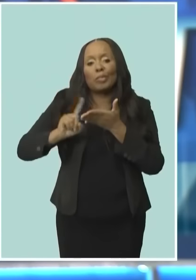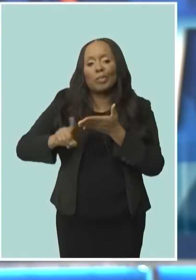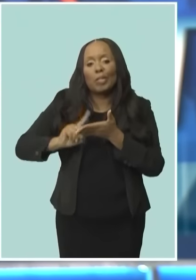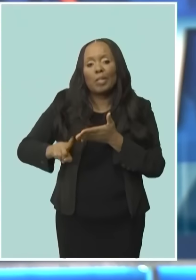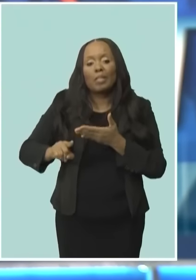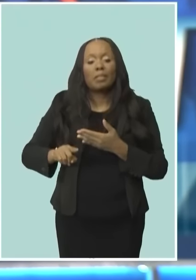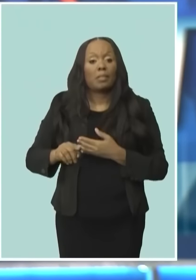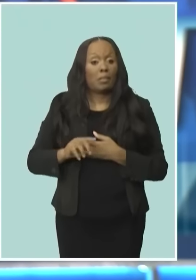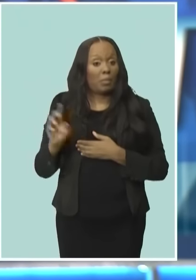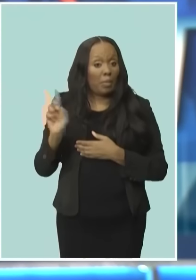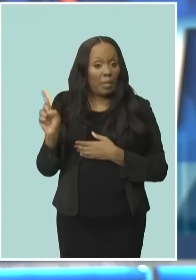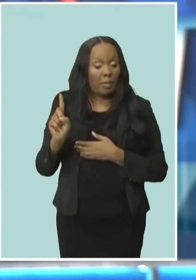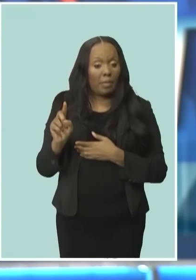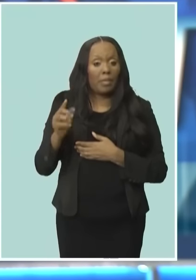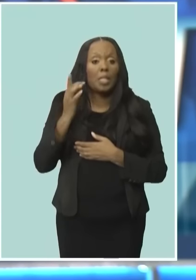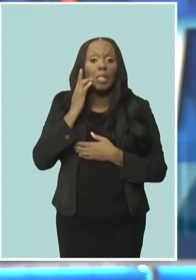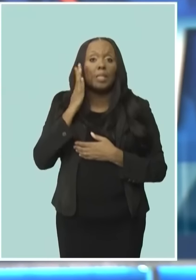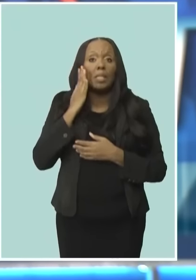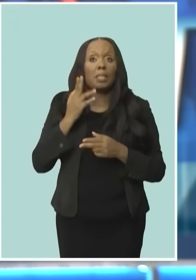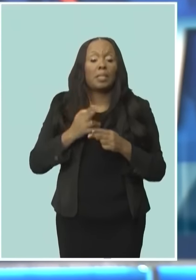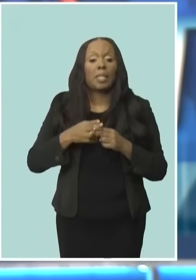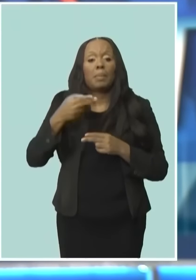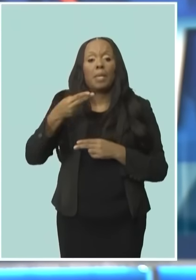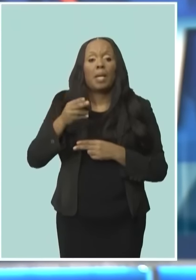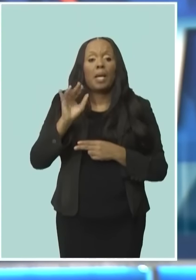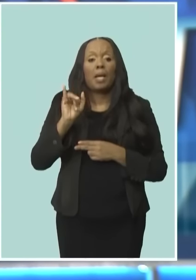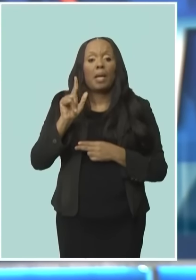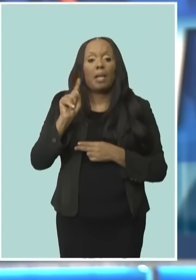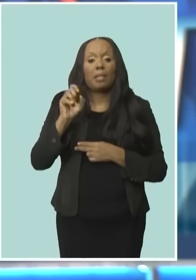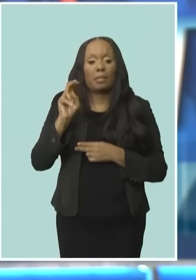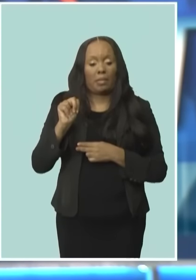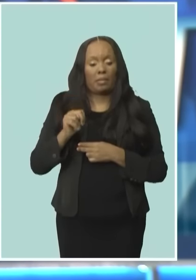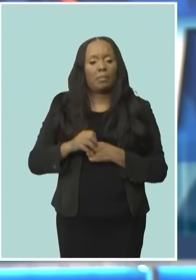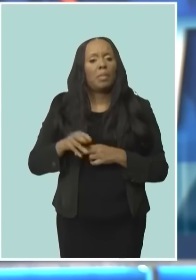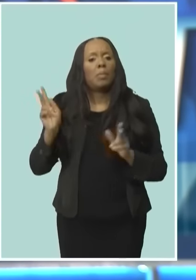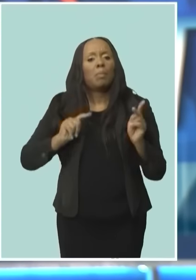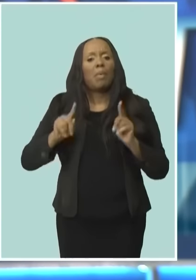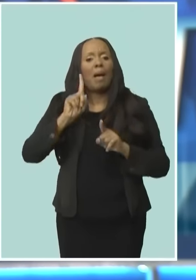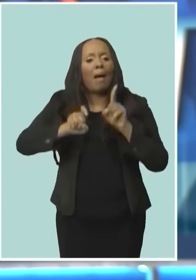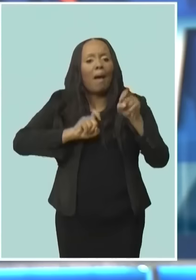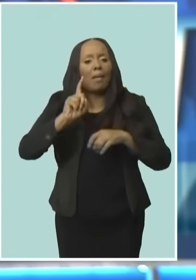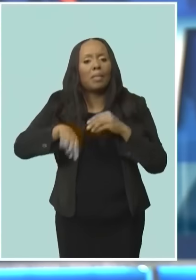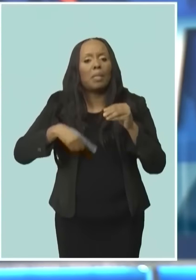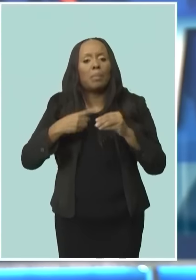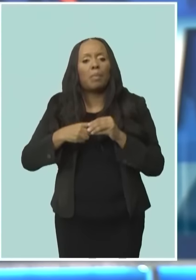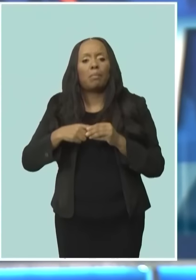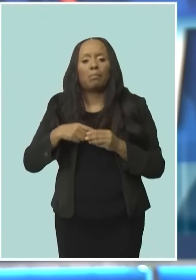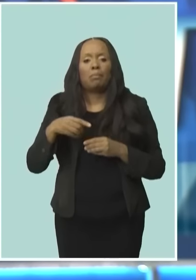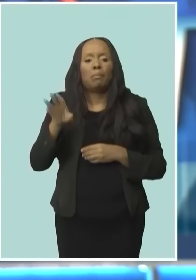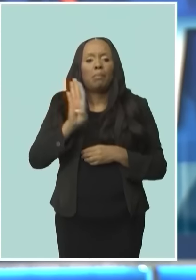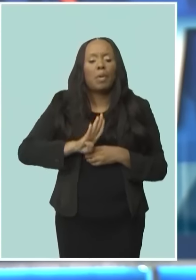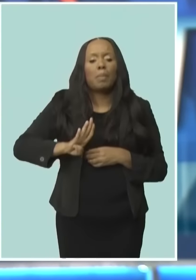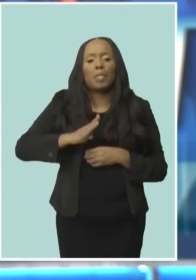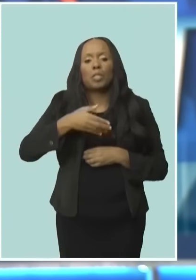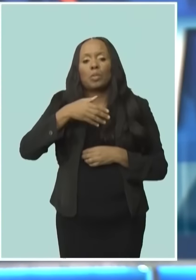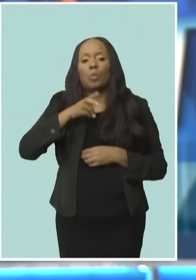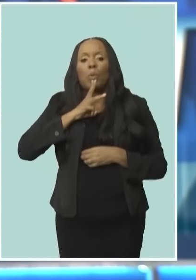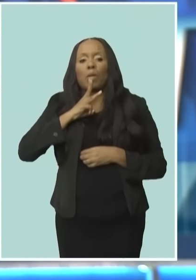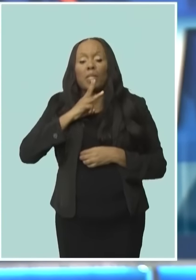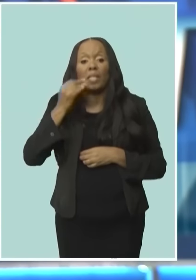the Hilton, Barbados. He was responding to questions on the quality and safety of Barbados' drinking